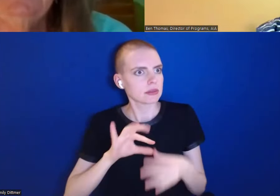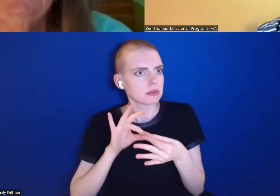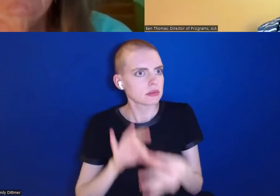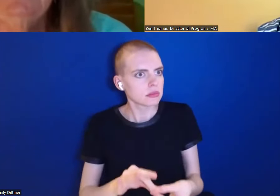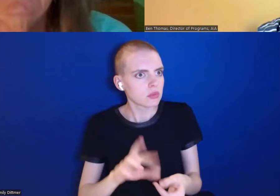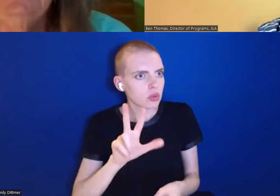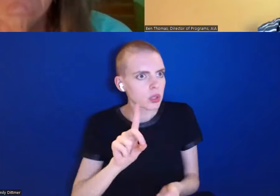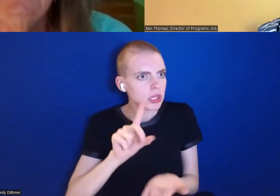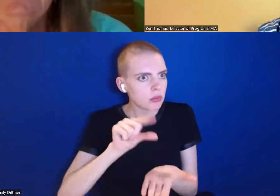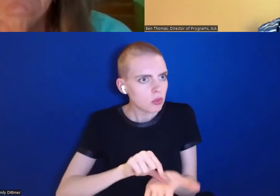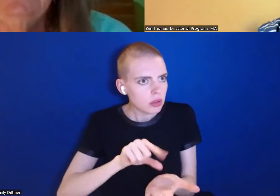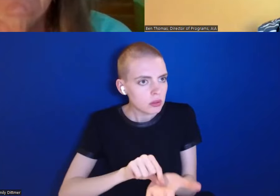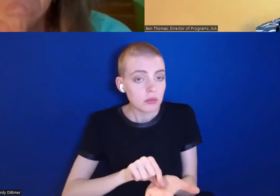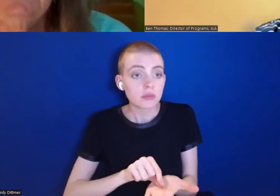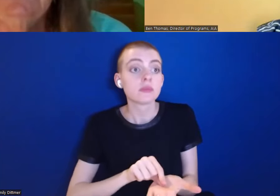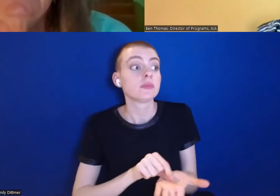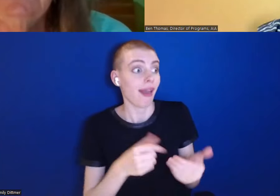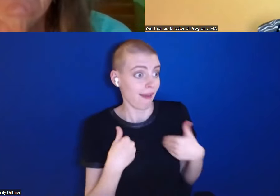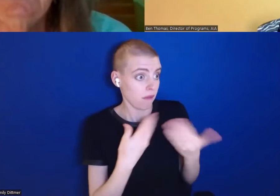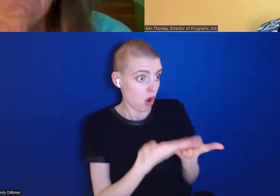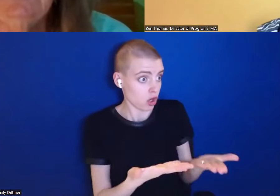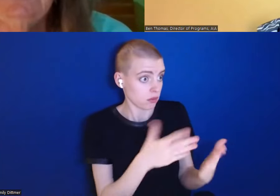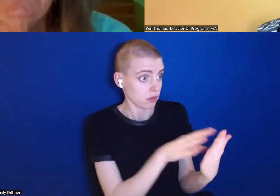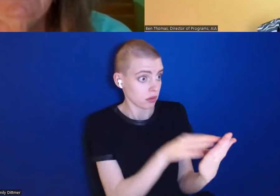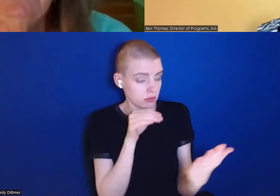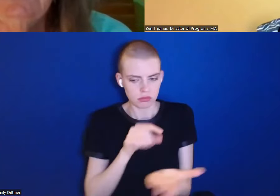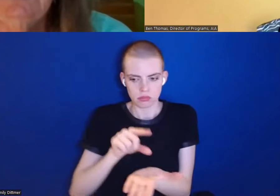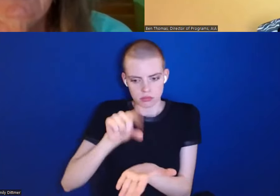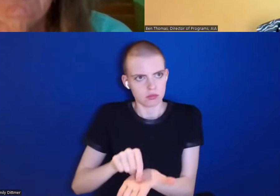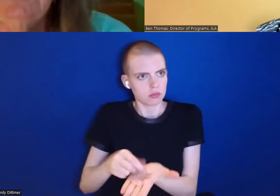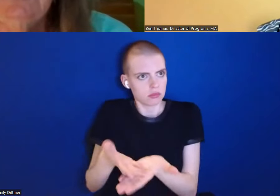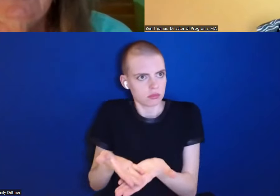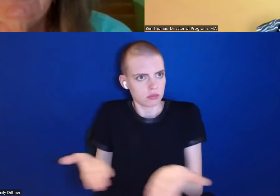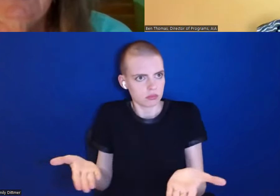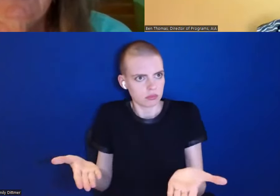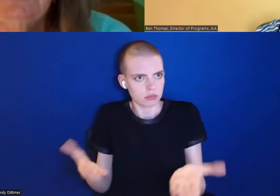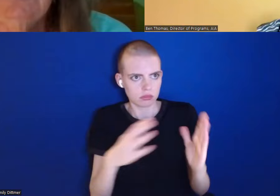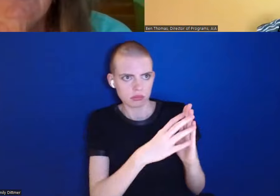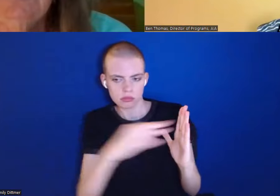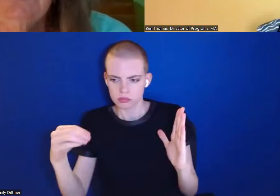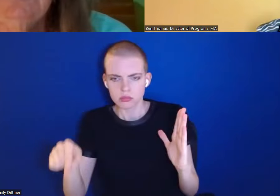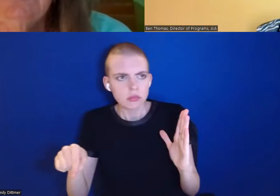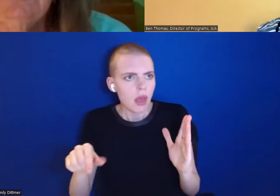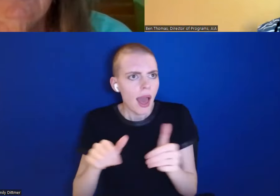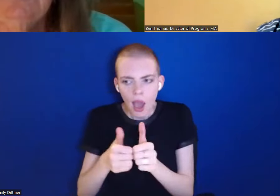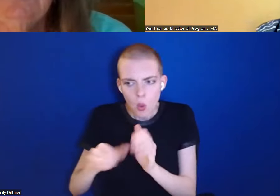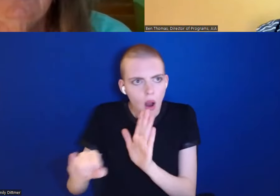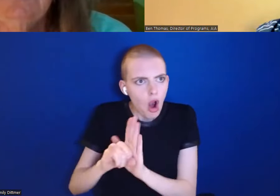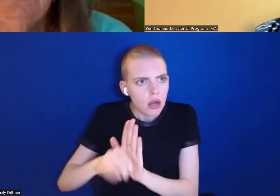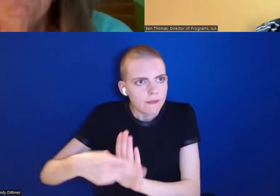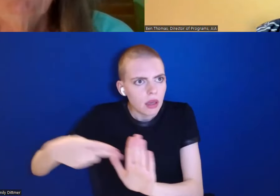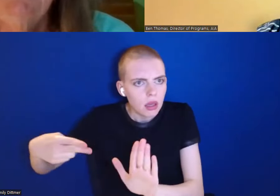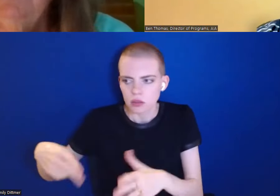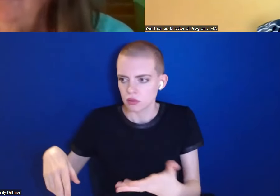the artifacts that are 3D reproduced identified, and how do they connect to the original artifact in the exhibits and the displays?